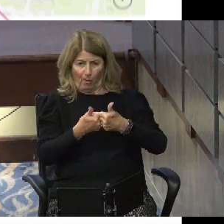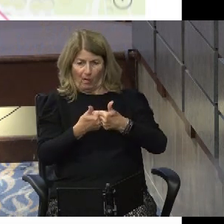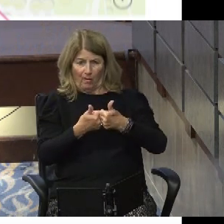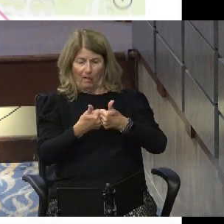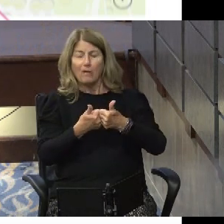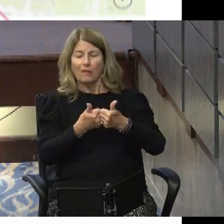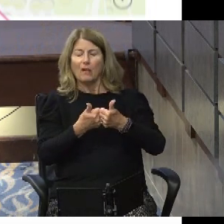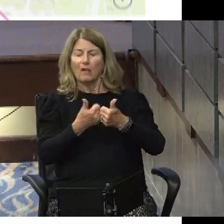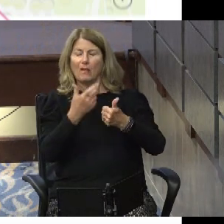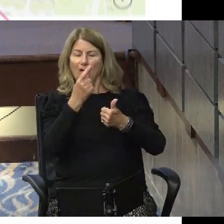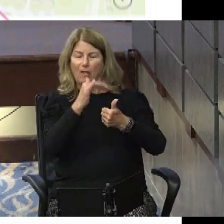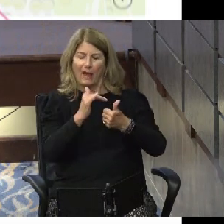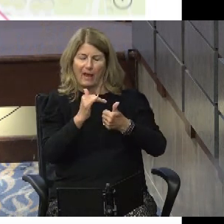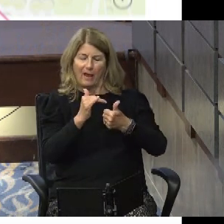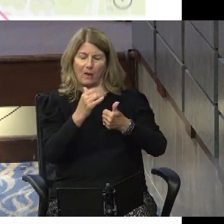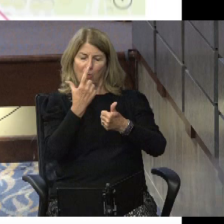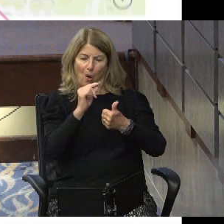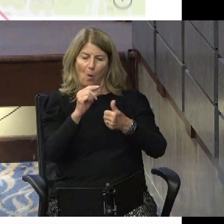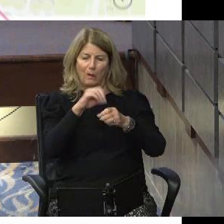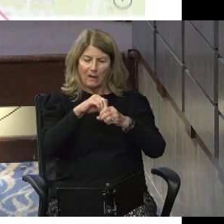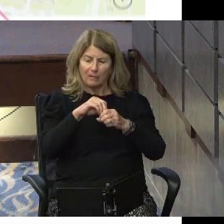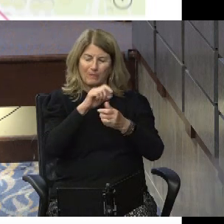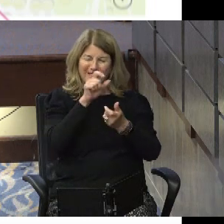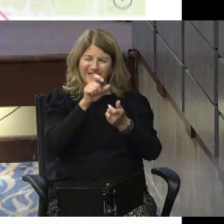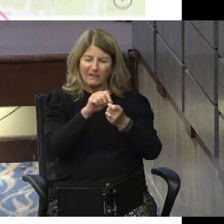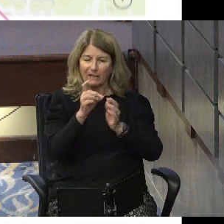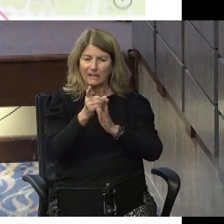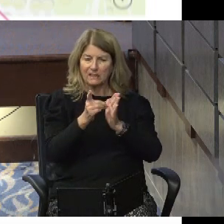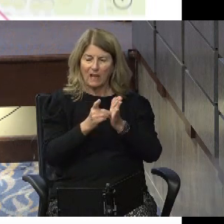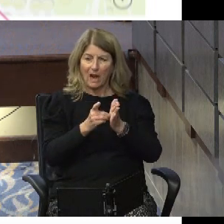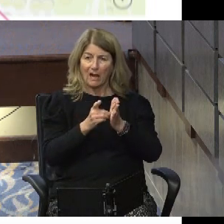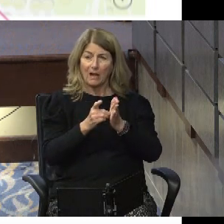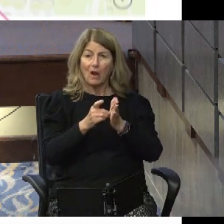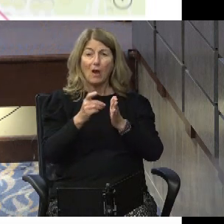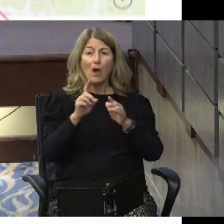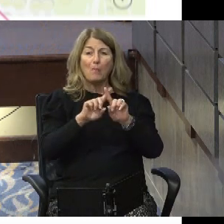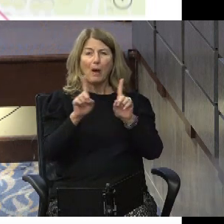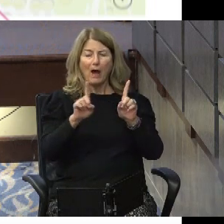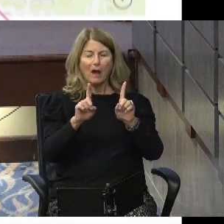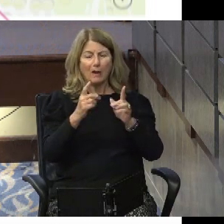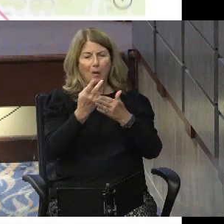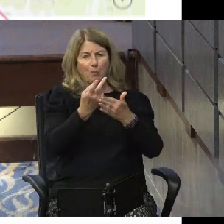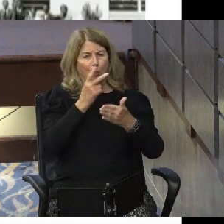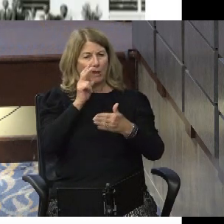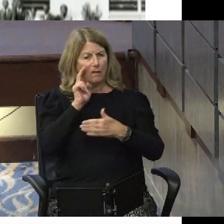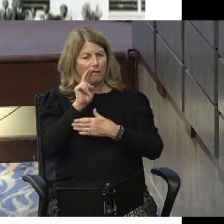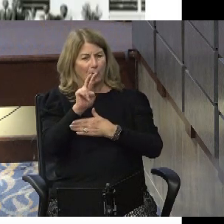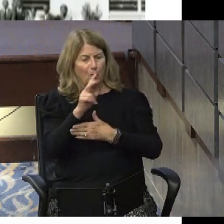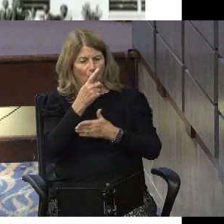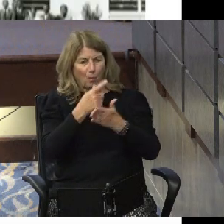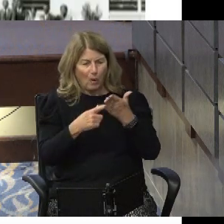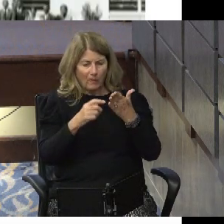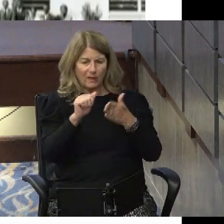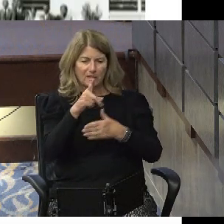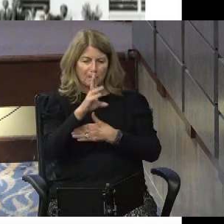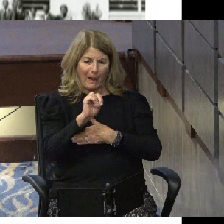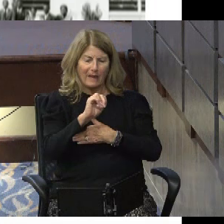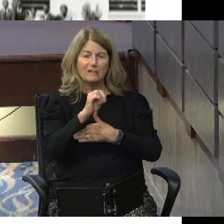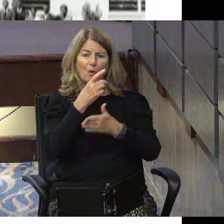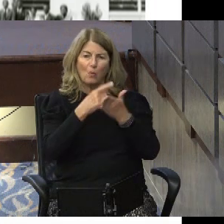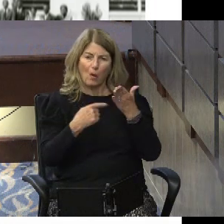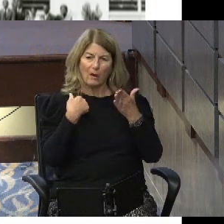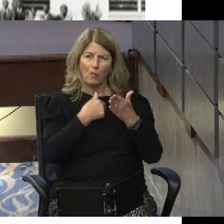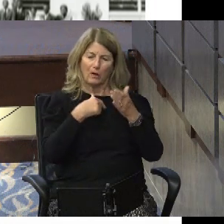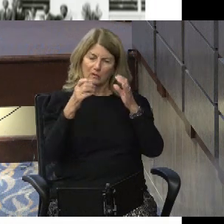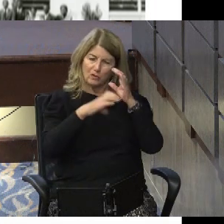design. But as a sort of preview of what those spaces are and what we're looking for,